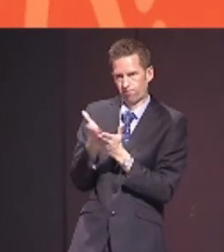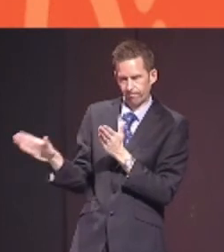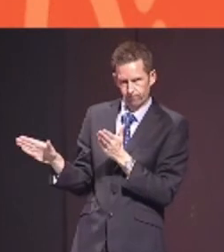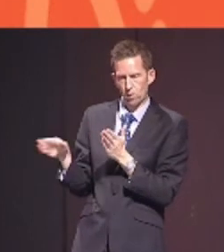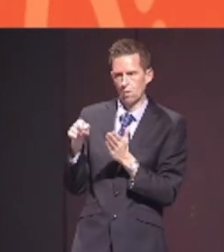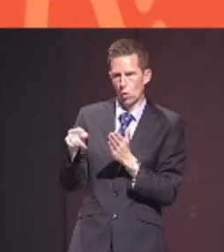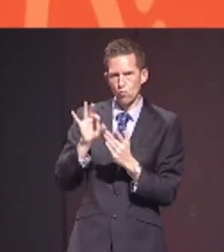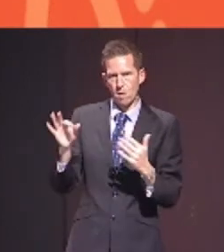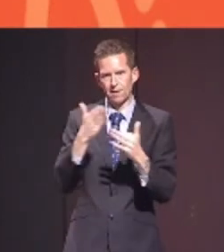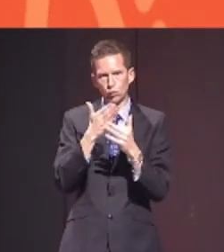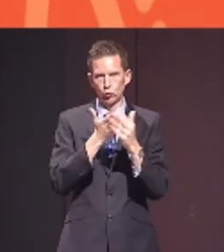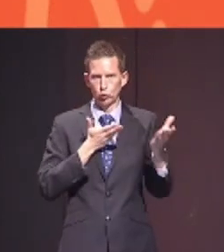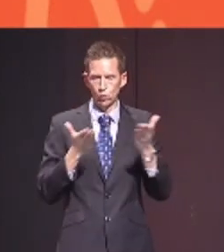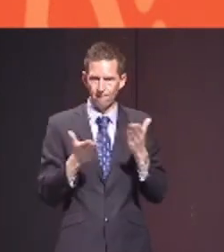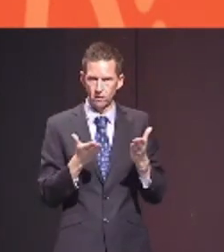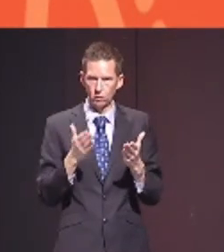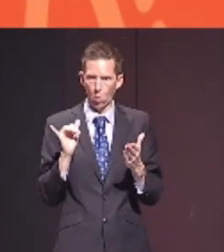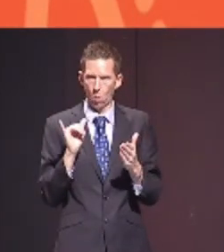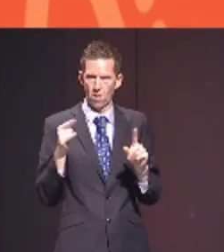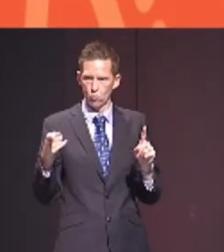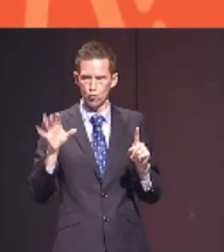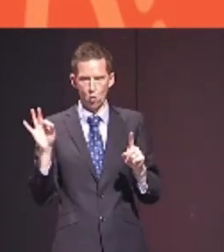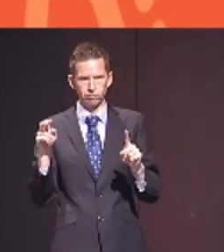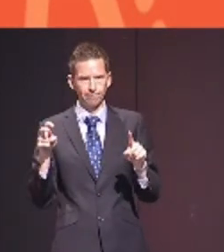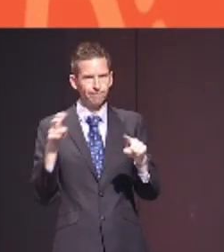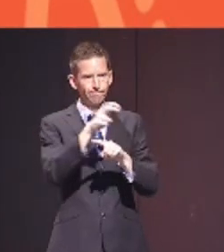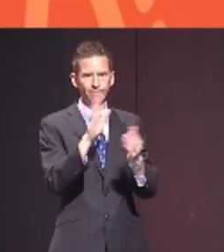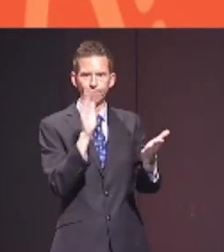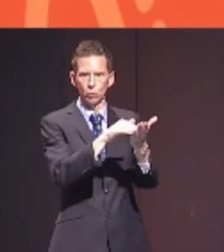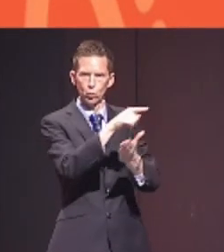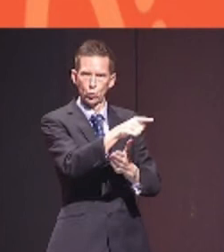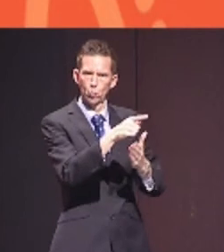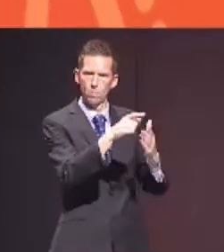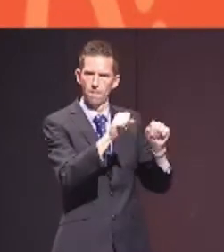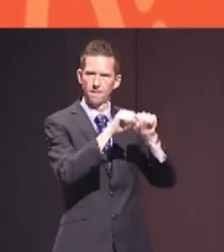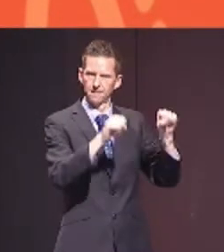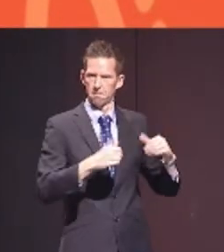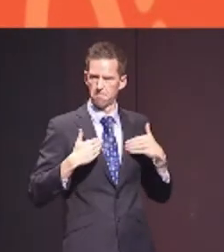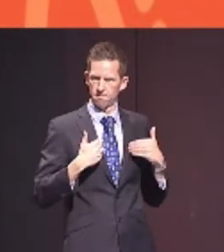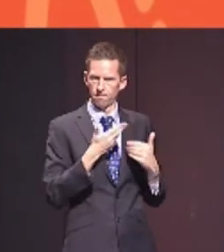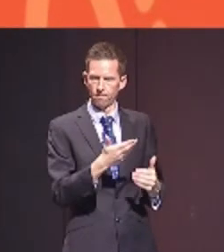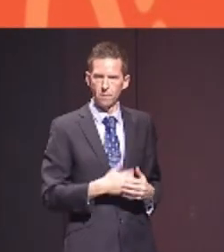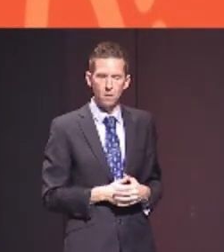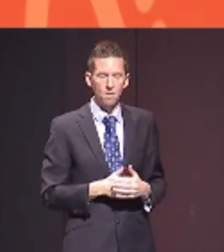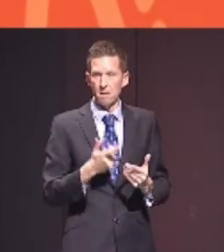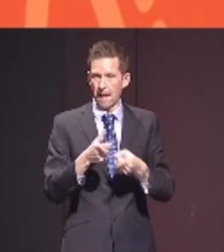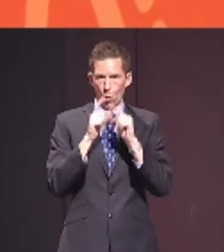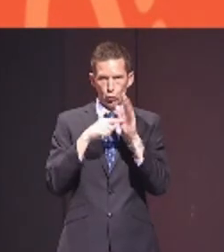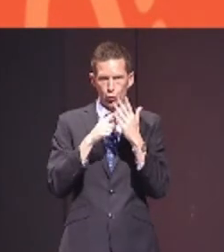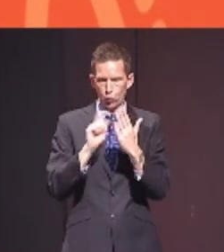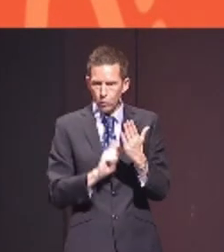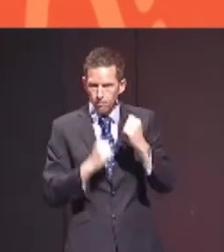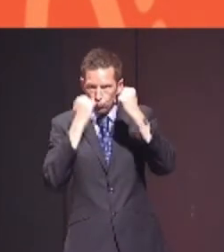assessing services or the system itself. So it's a challenge to collect data if you're not part of the